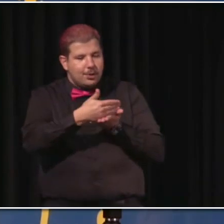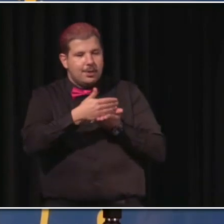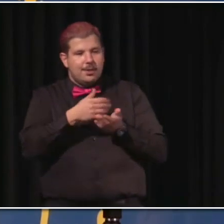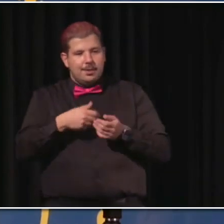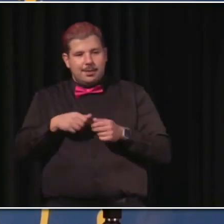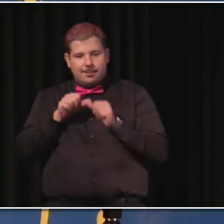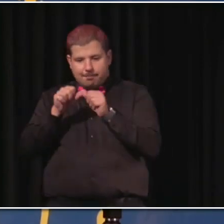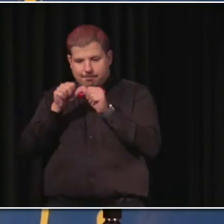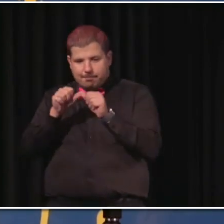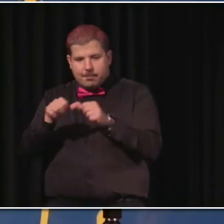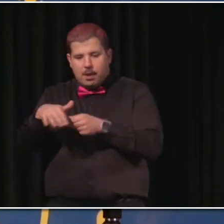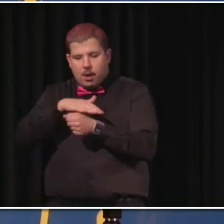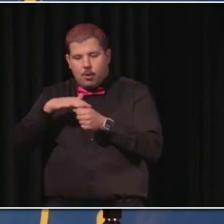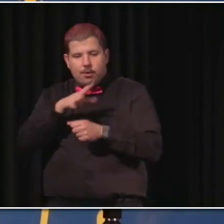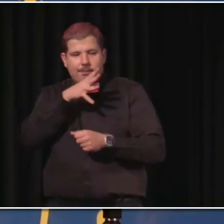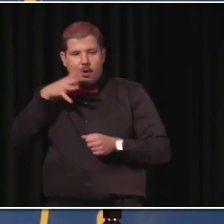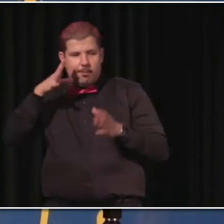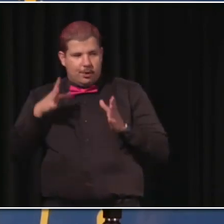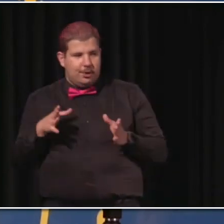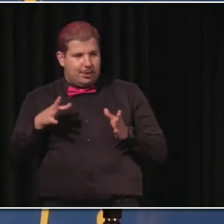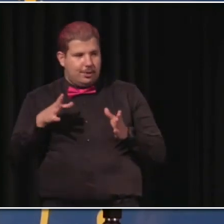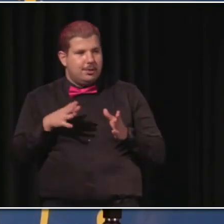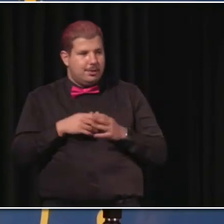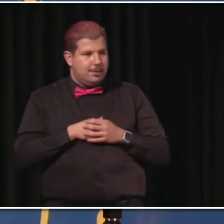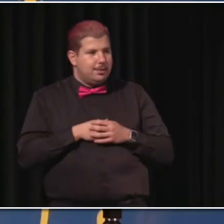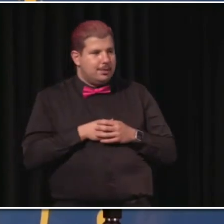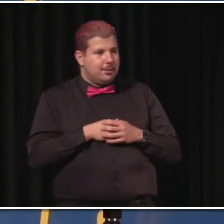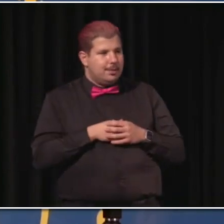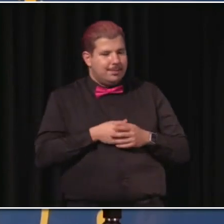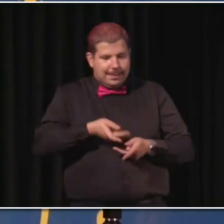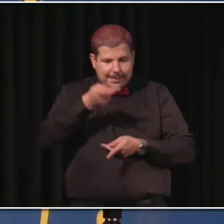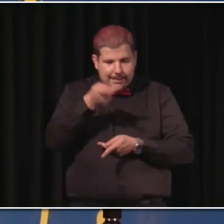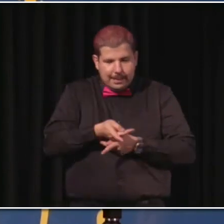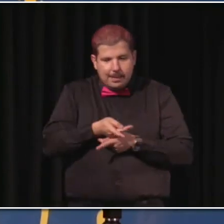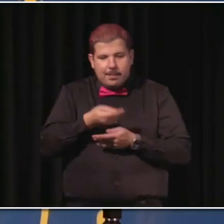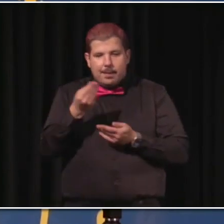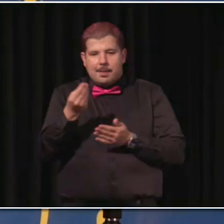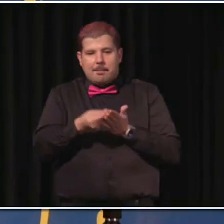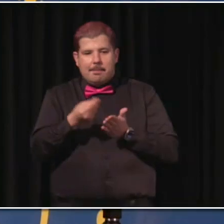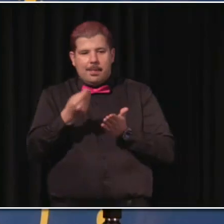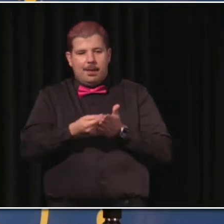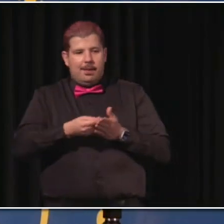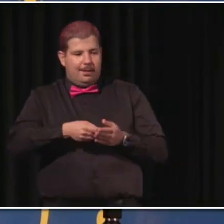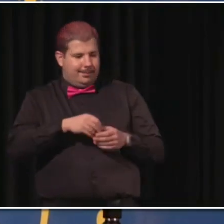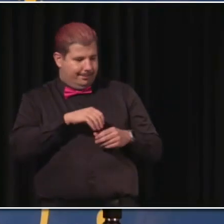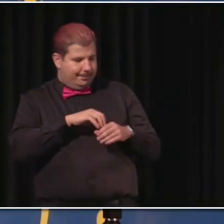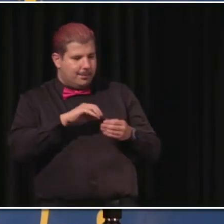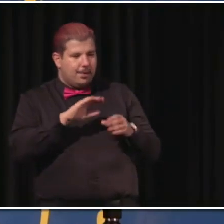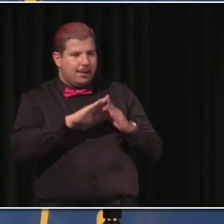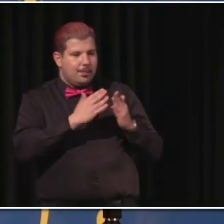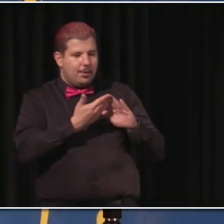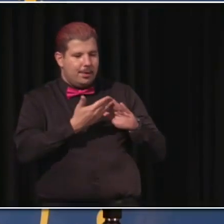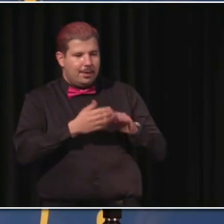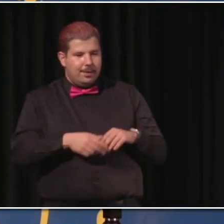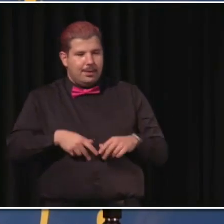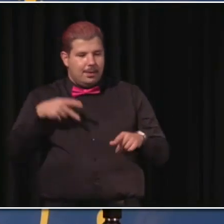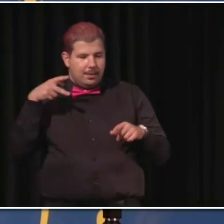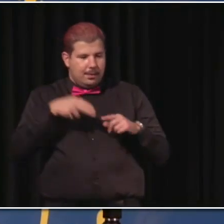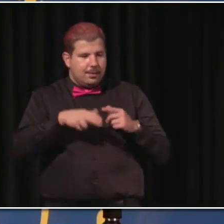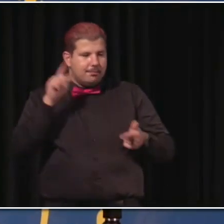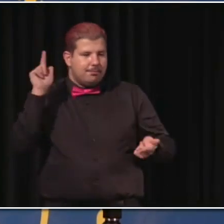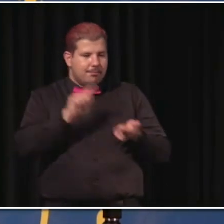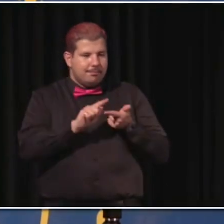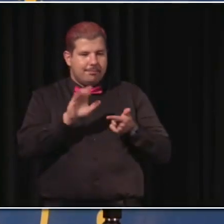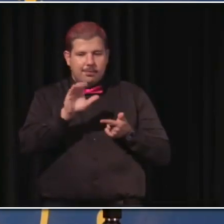local farmers. That means keeping dollars in our community, cutting carbon emissions,